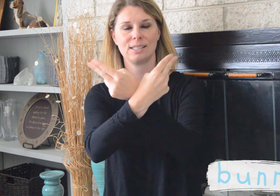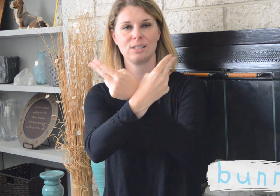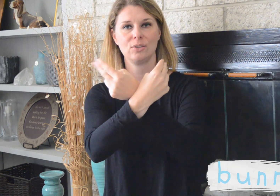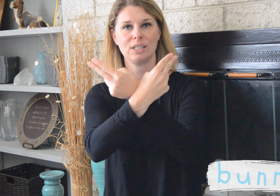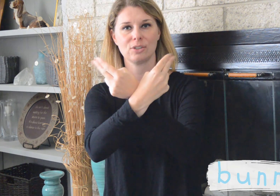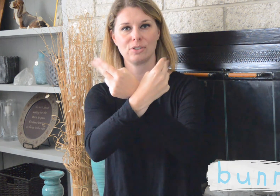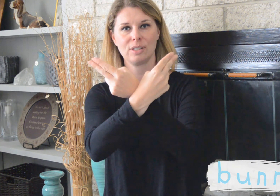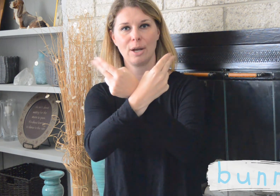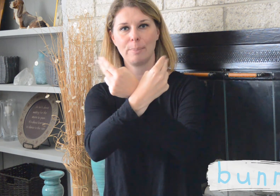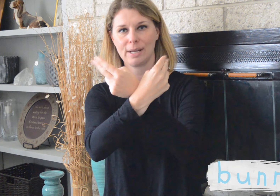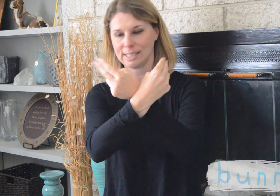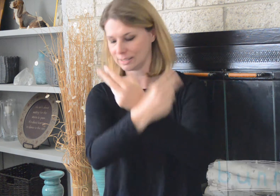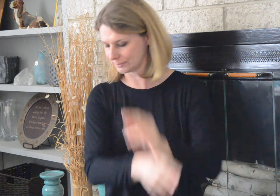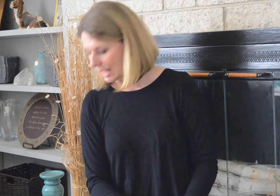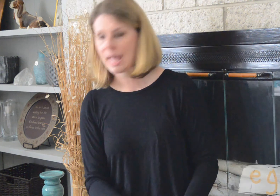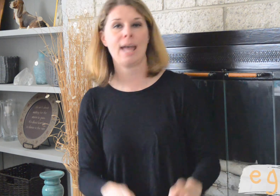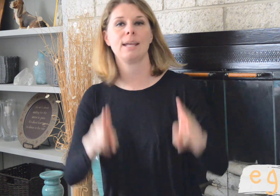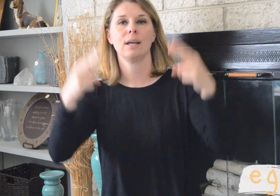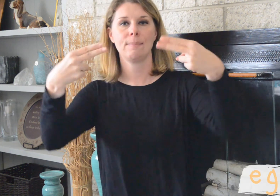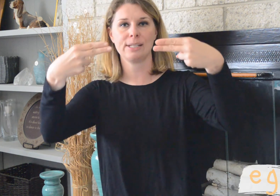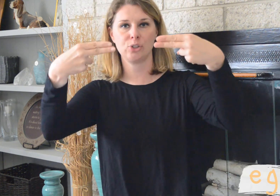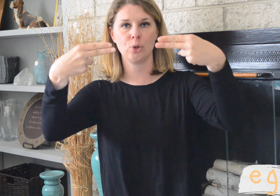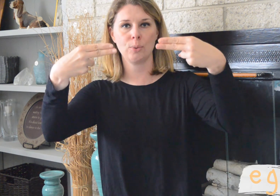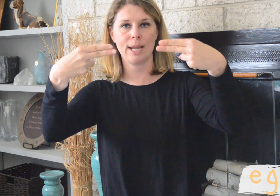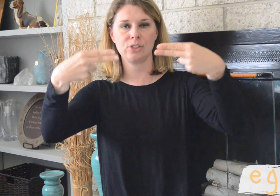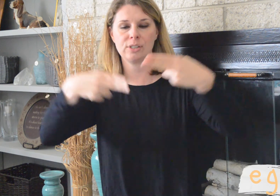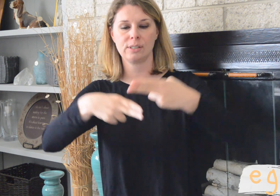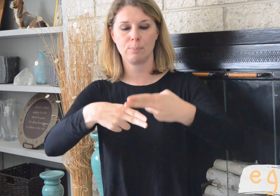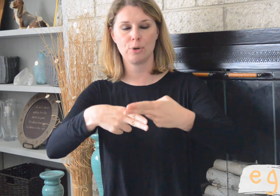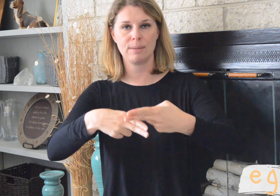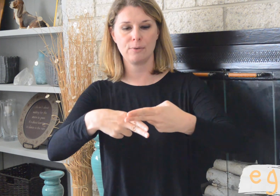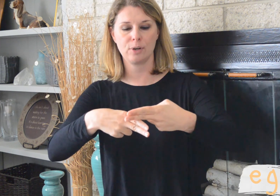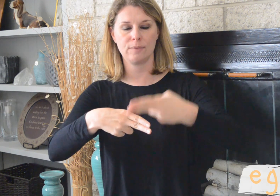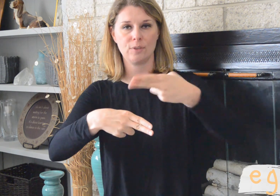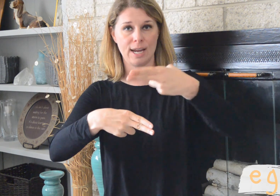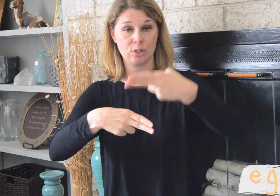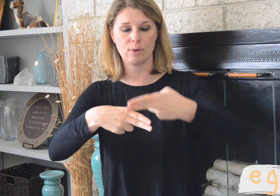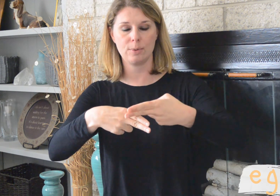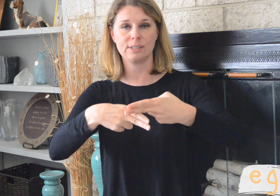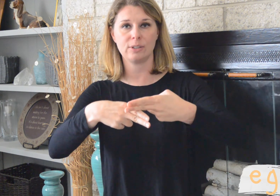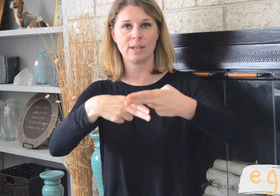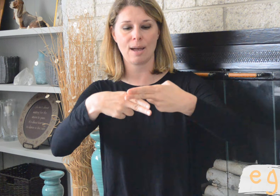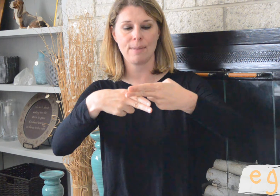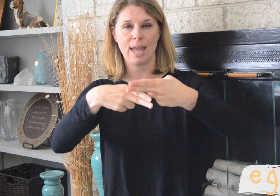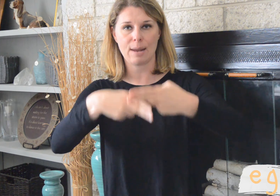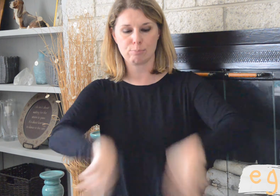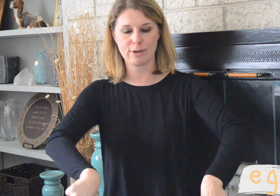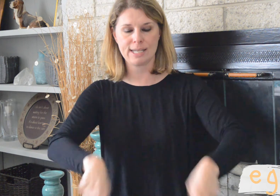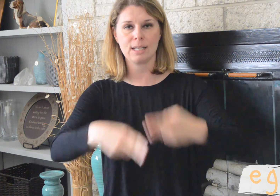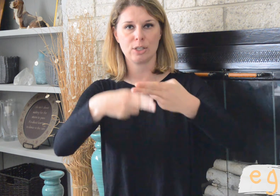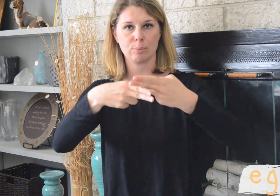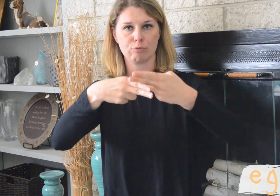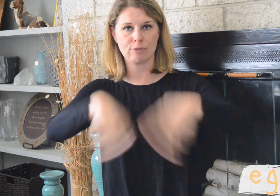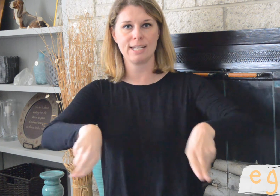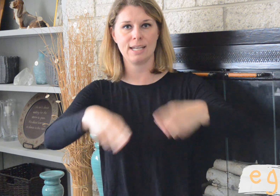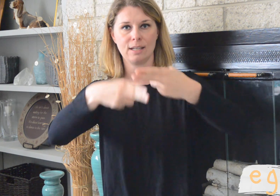like it's his little ears. Bunny. Egg. Make 2 H's, put them in front of you, the hand you write with is on top, and break